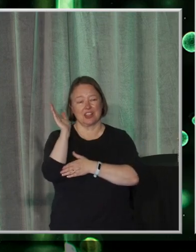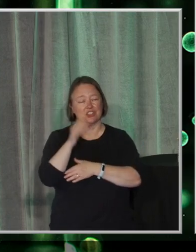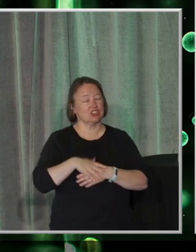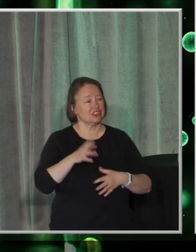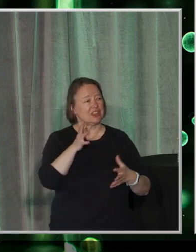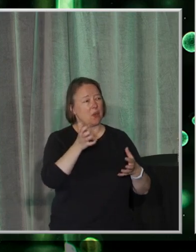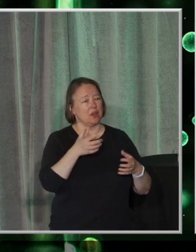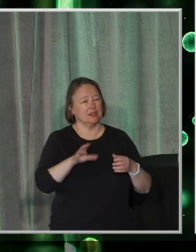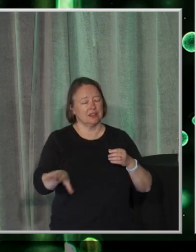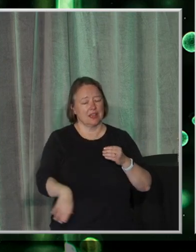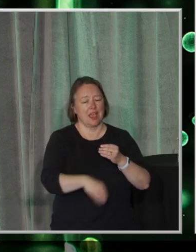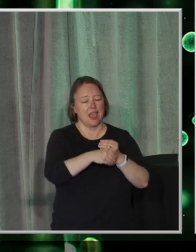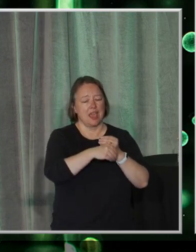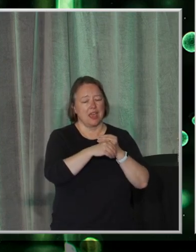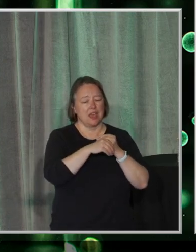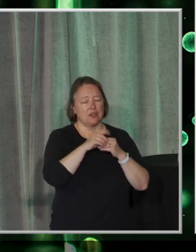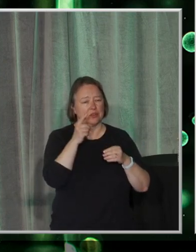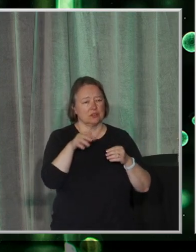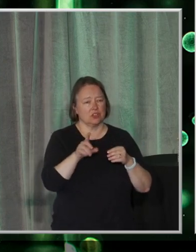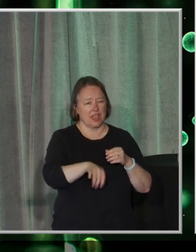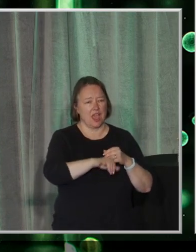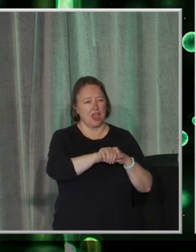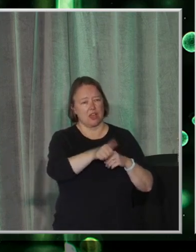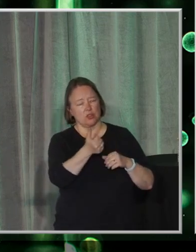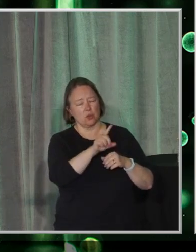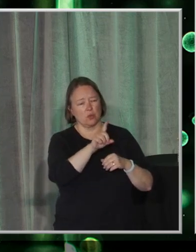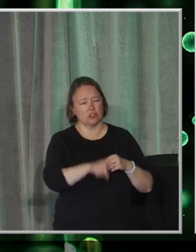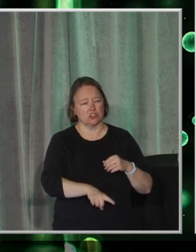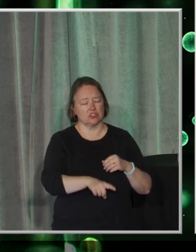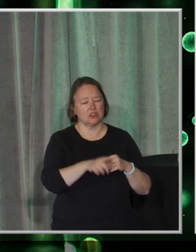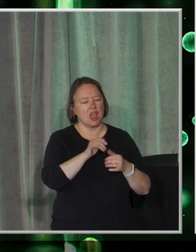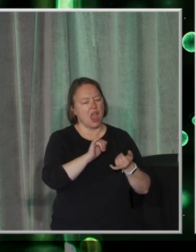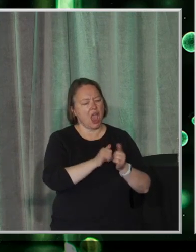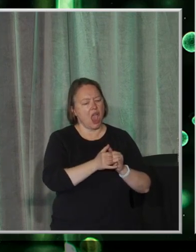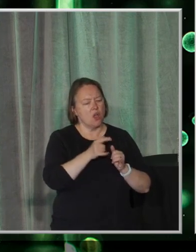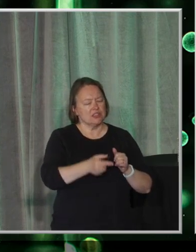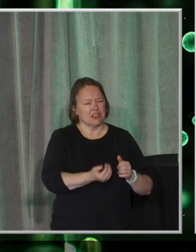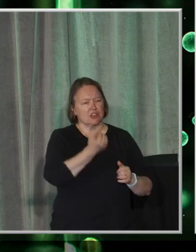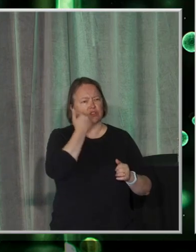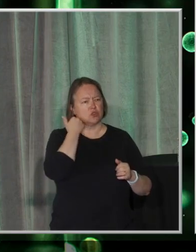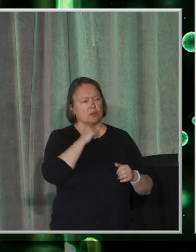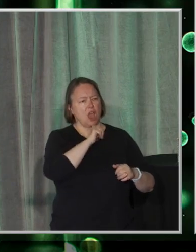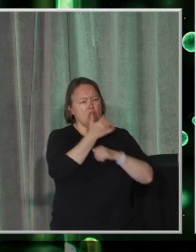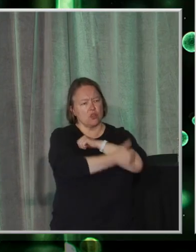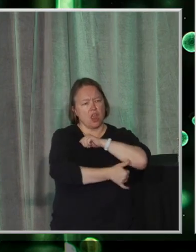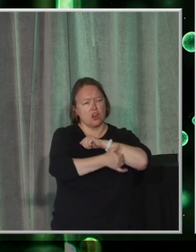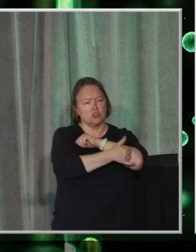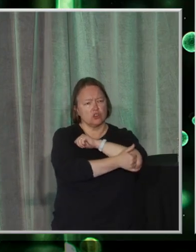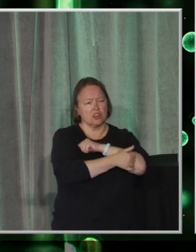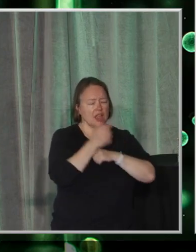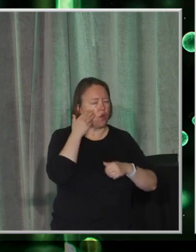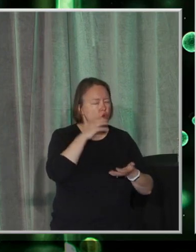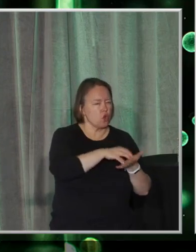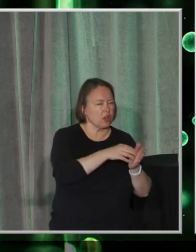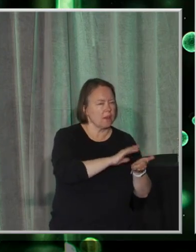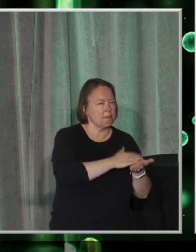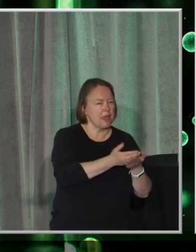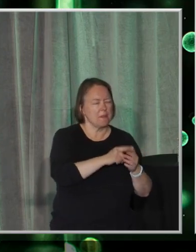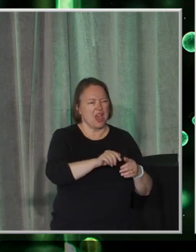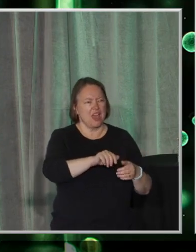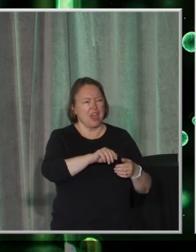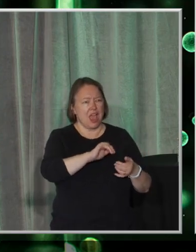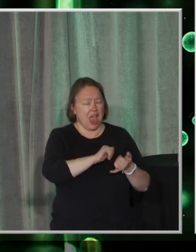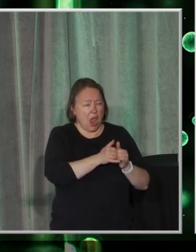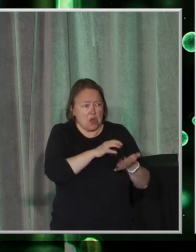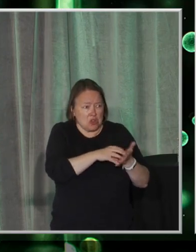wanted to expand on that question. How is it consumed in the other countries beyond the cookies that you made? How were the